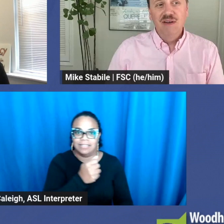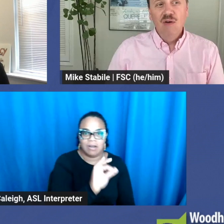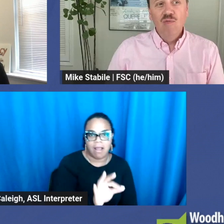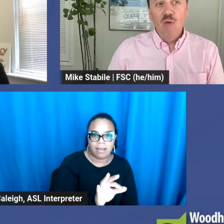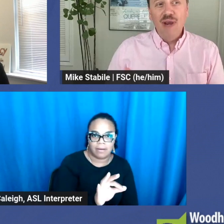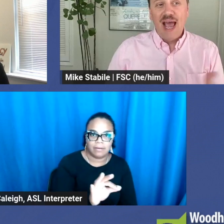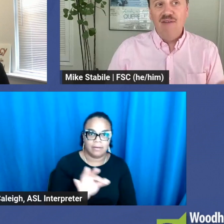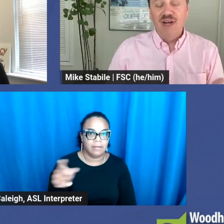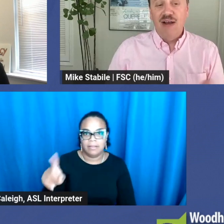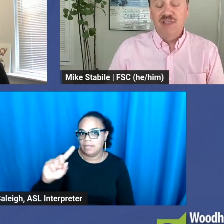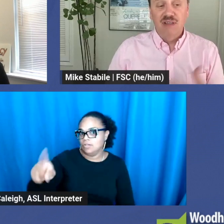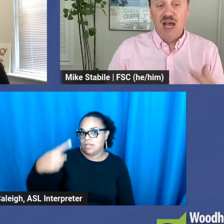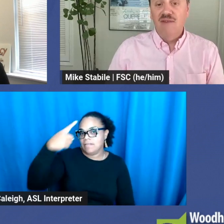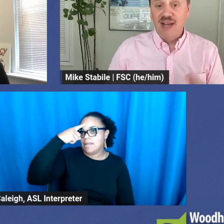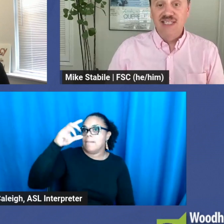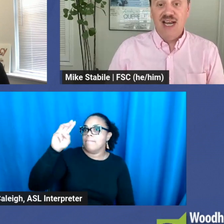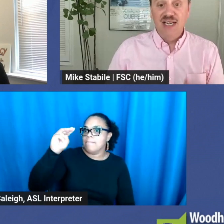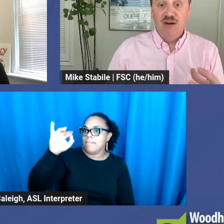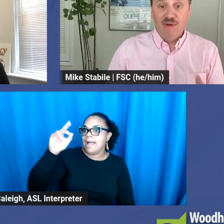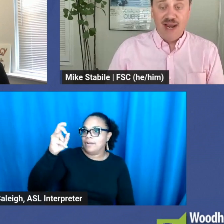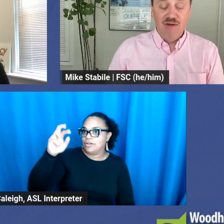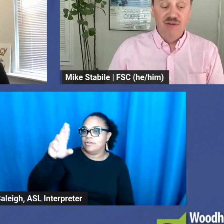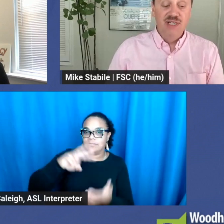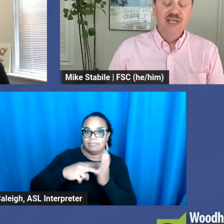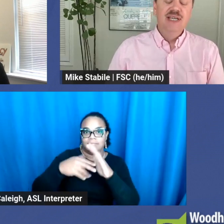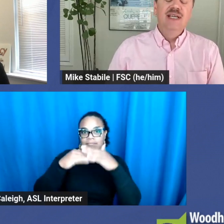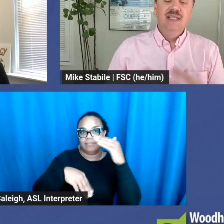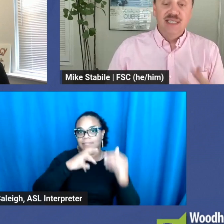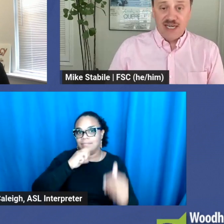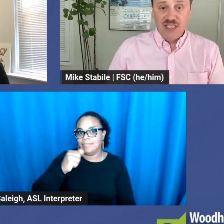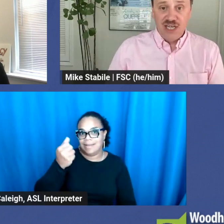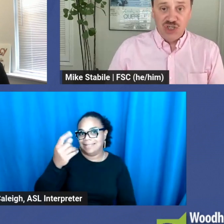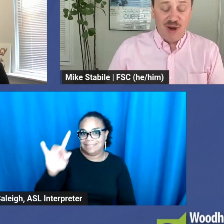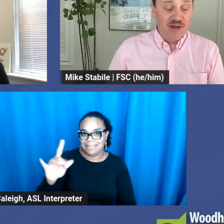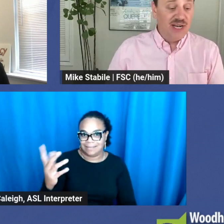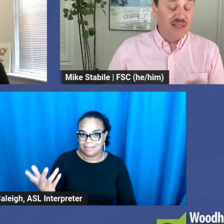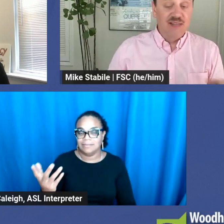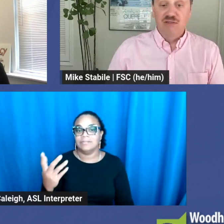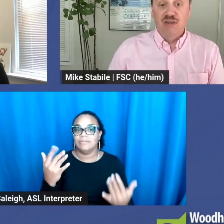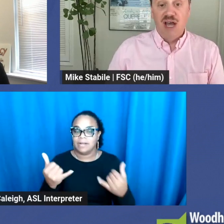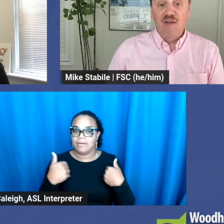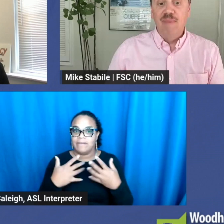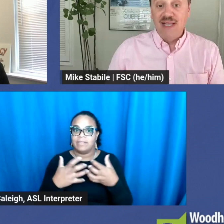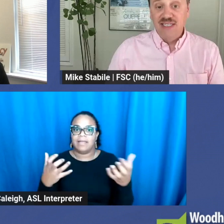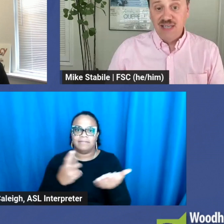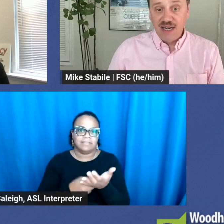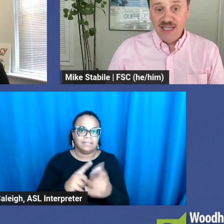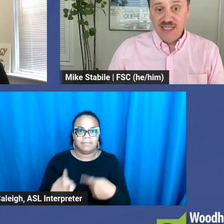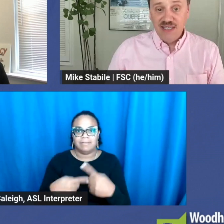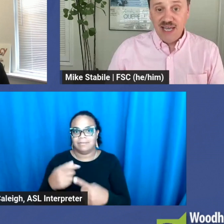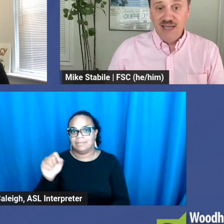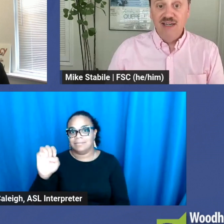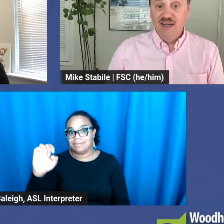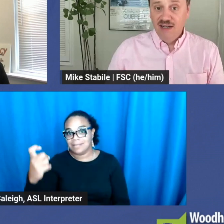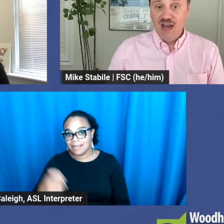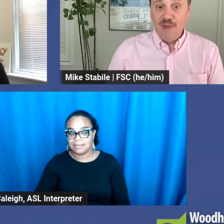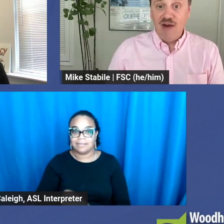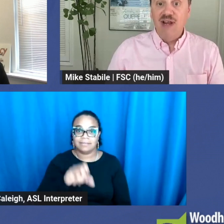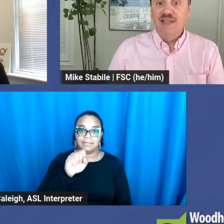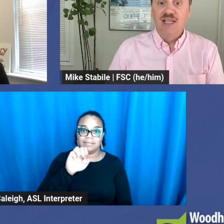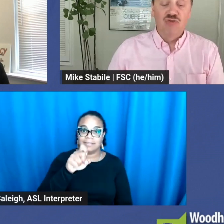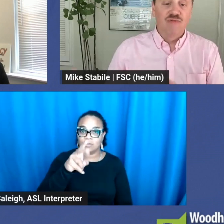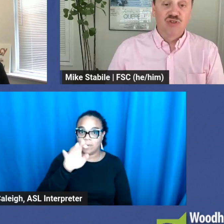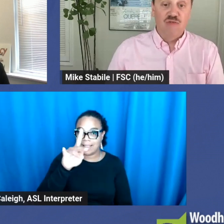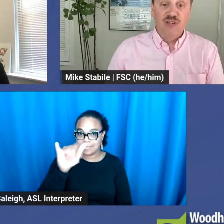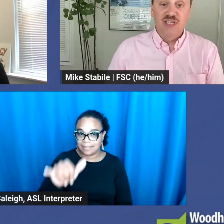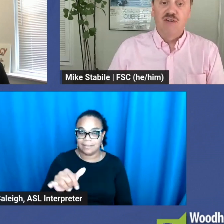think that what we have right now is a lot of anxiety around sex and sexuality. I think there's a lot of bad studies that come out